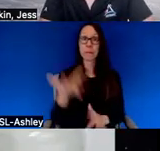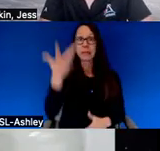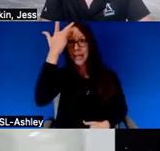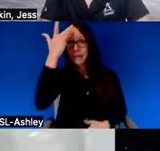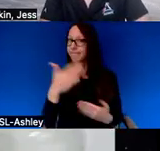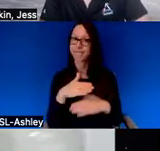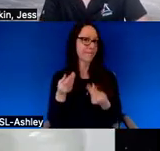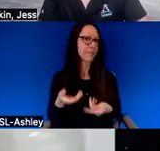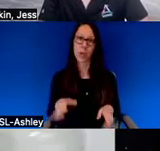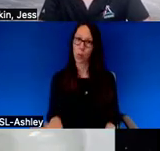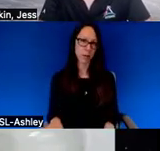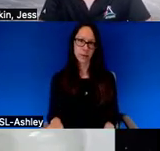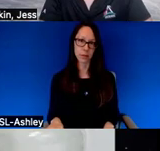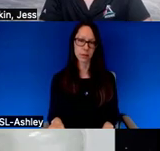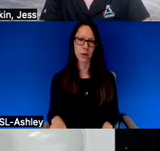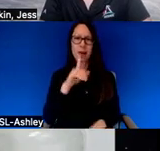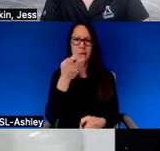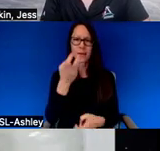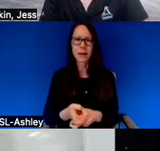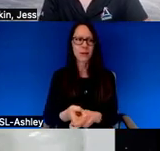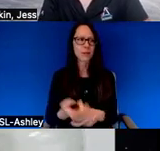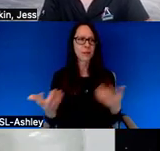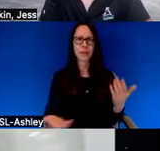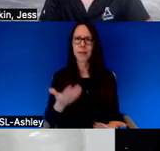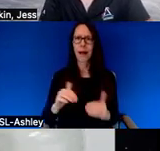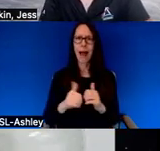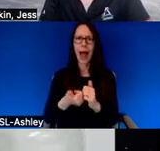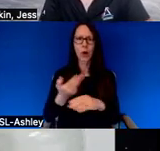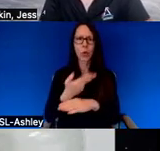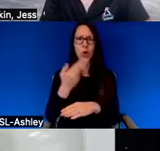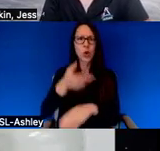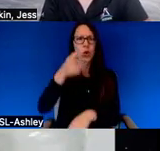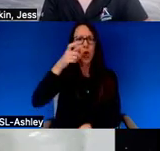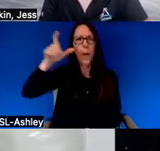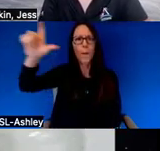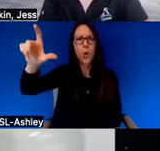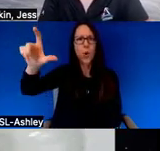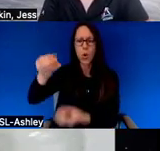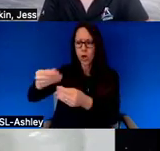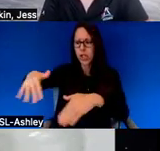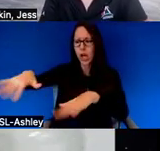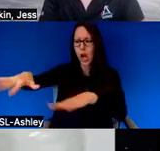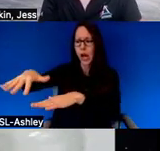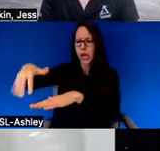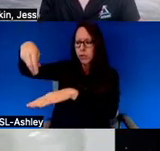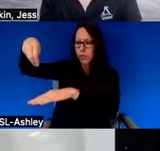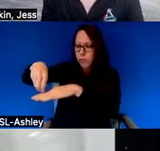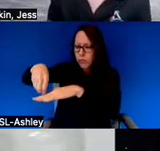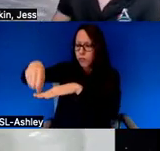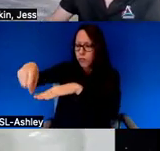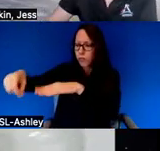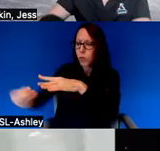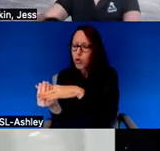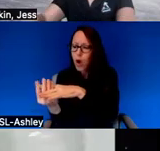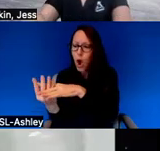So those are really, really tricky things, and it makes it hard to use the moon dust to grow plants. But